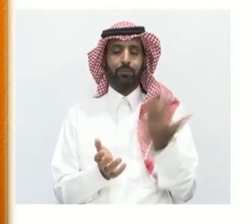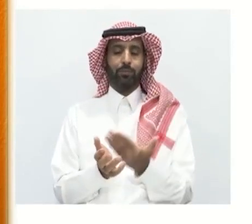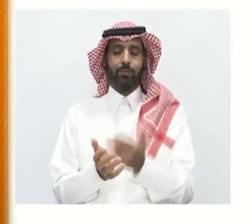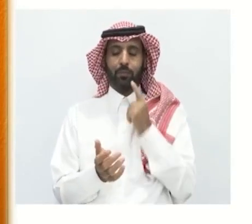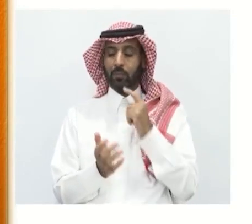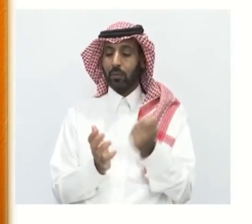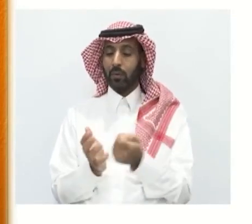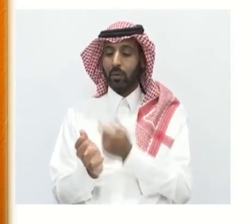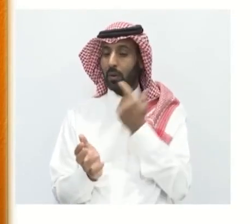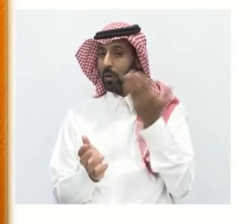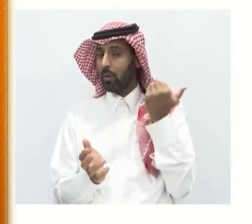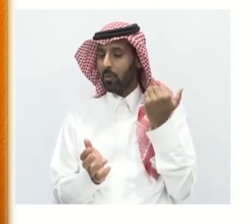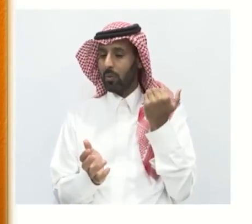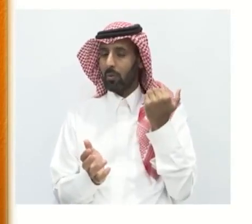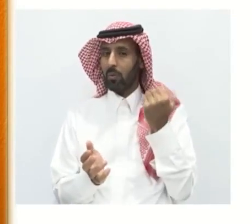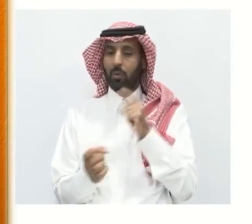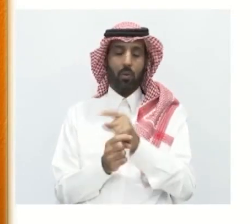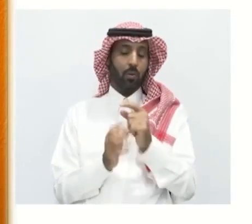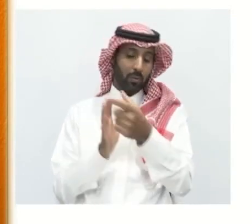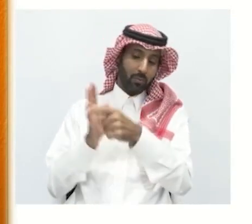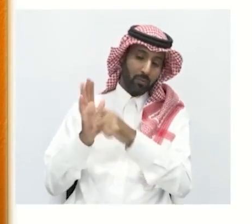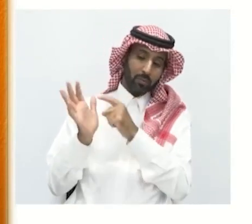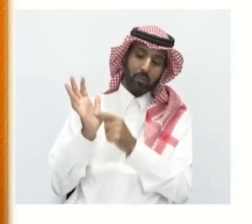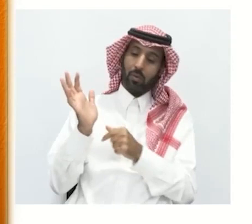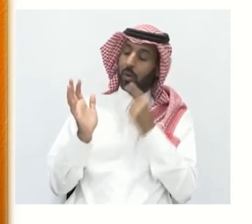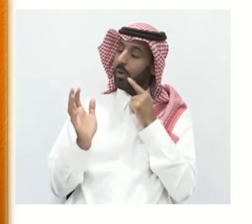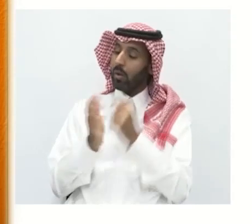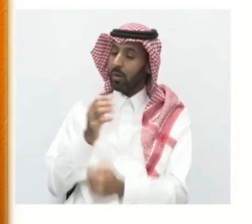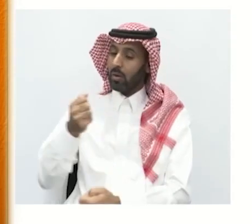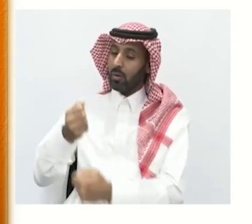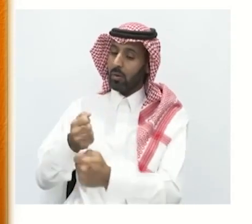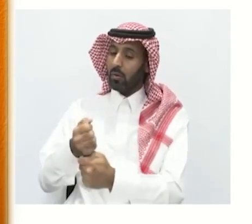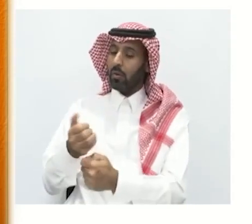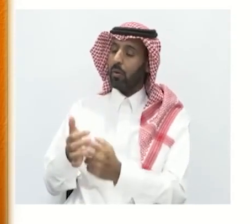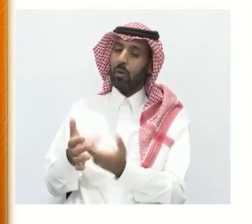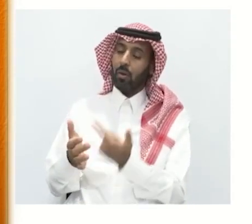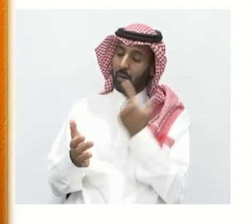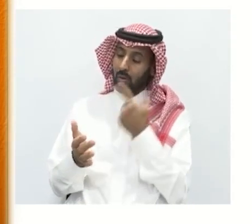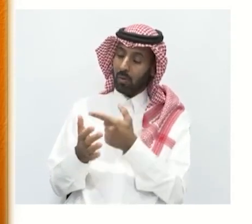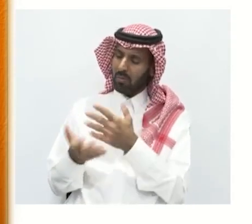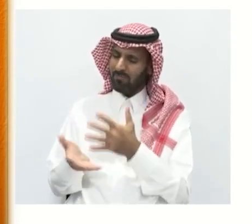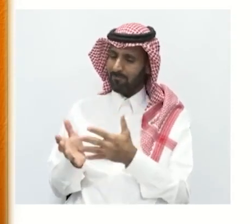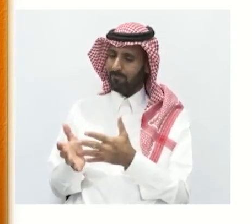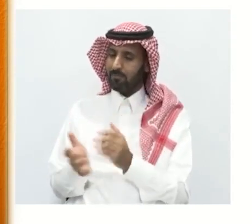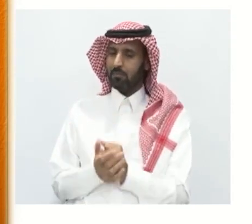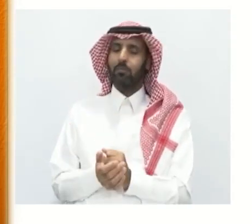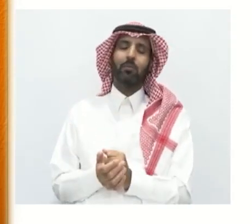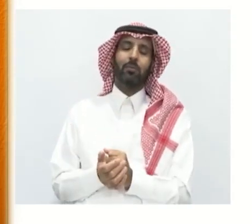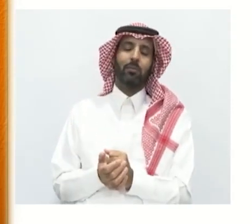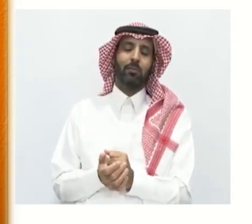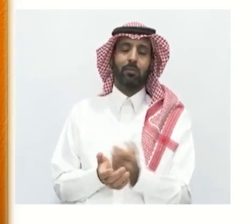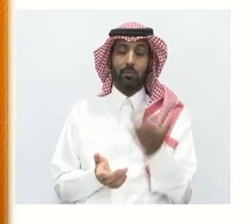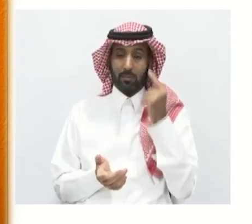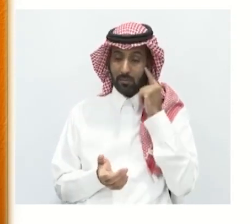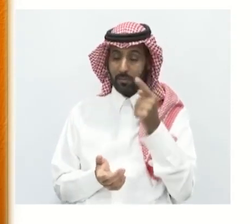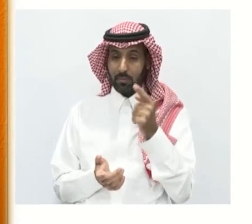was the writing. If you remember, we took the article, the charging your cell phone can get you in trouble.